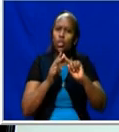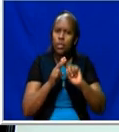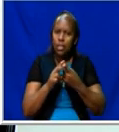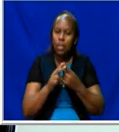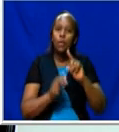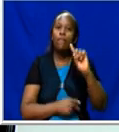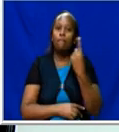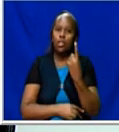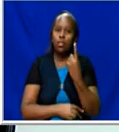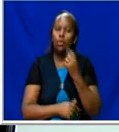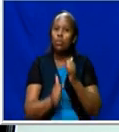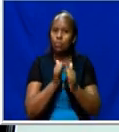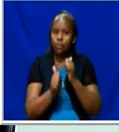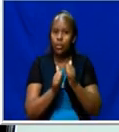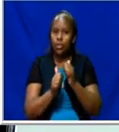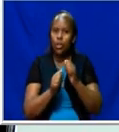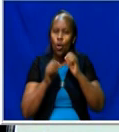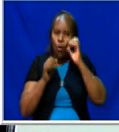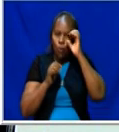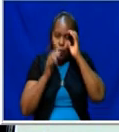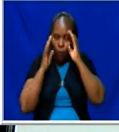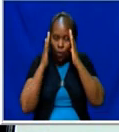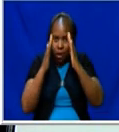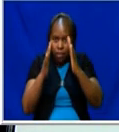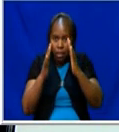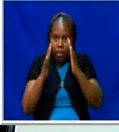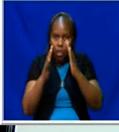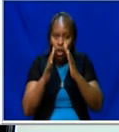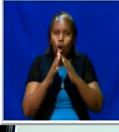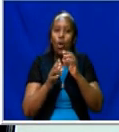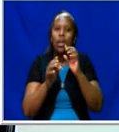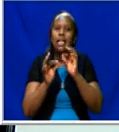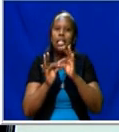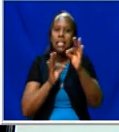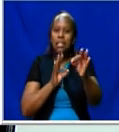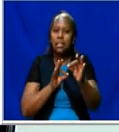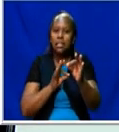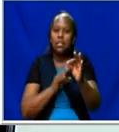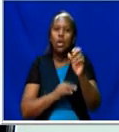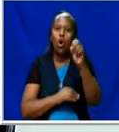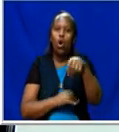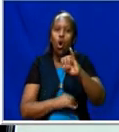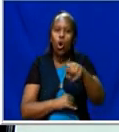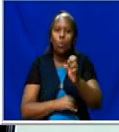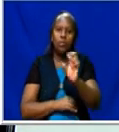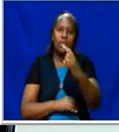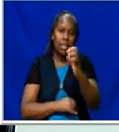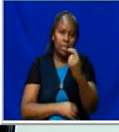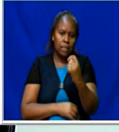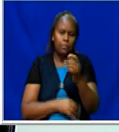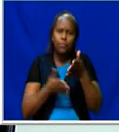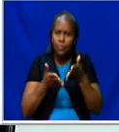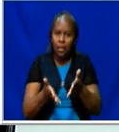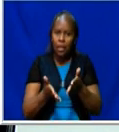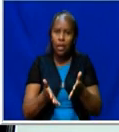one, which is focusing on a distant object. So in this